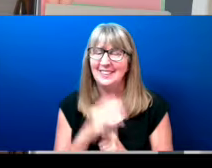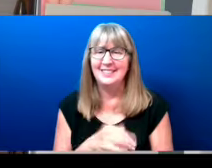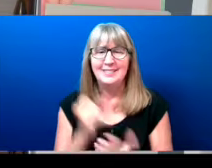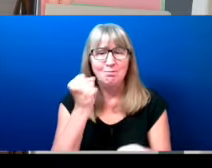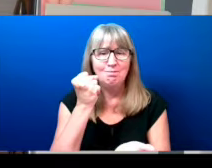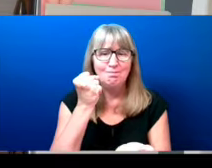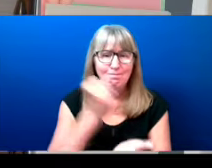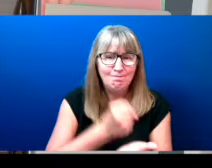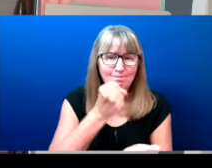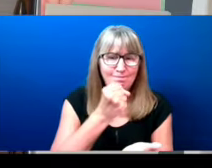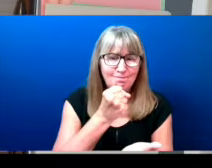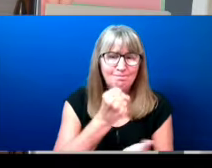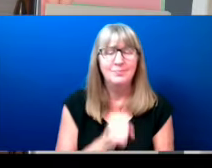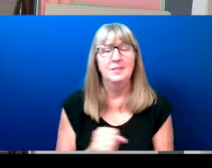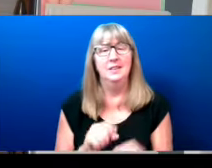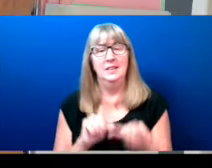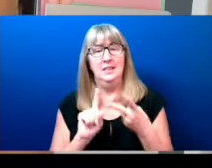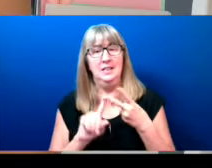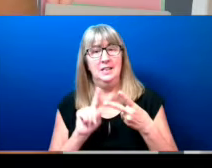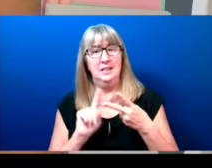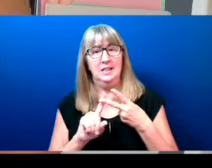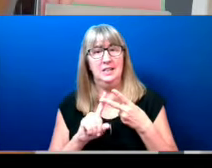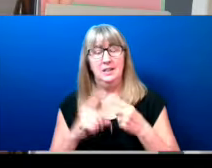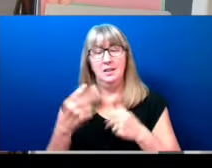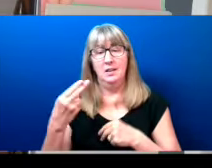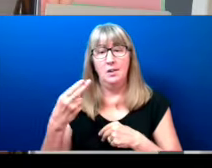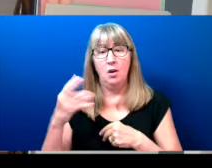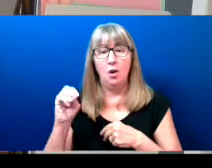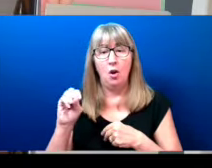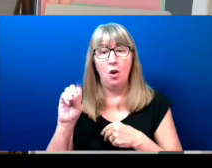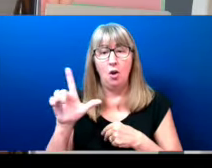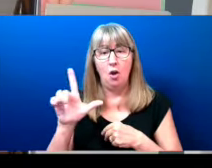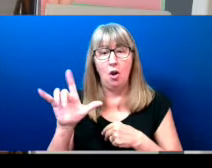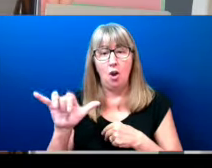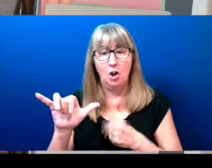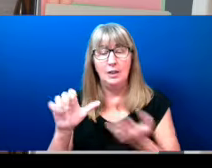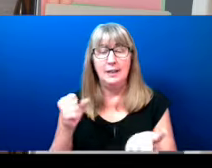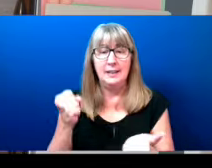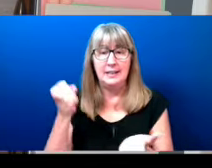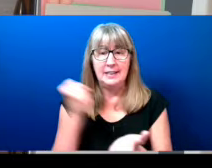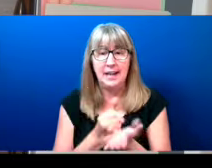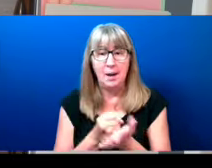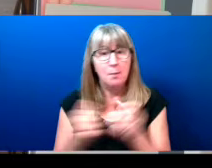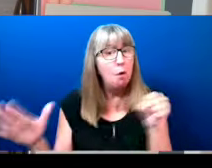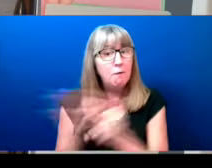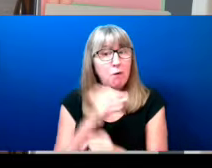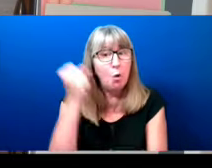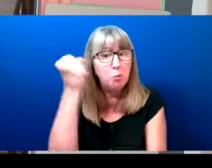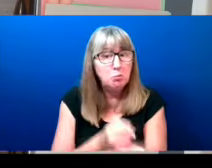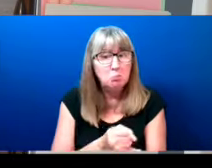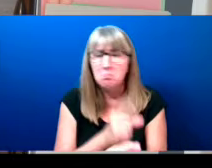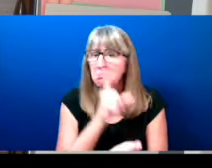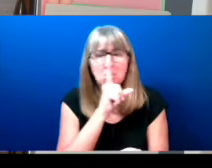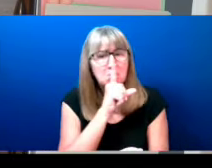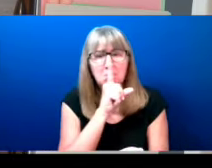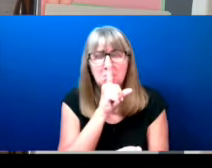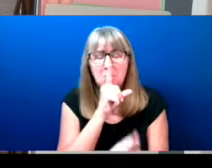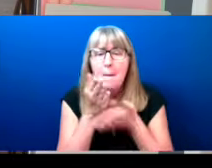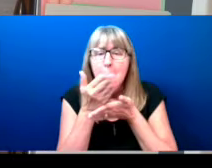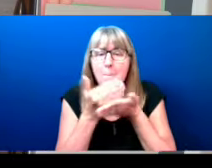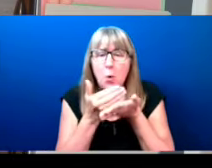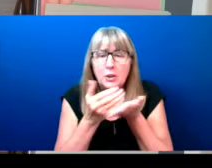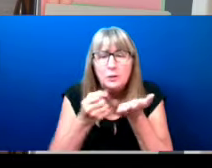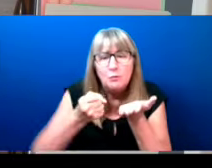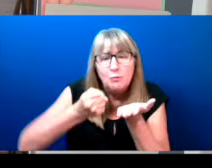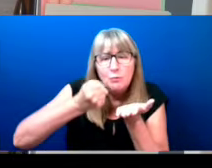holly looks like this. It's kind of a large piece of holly, it looks like. But what I did was I put this just